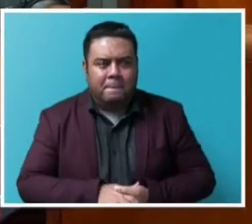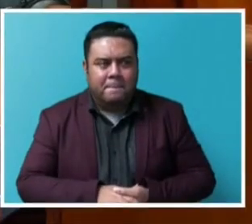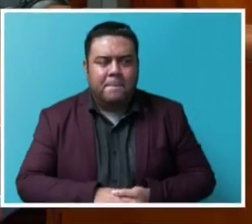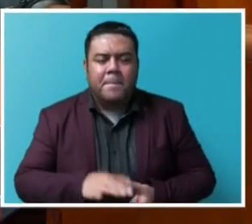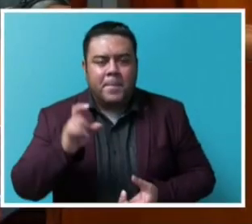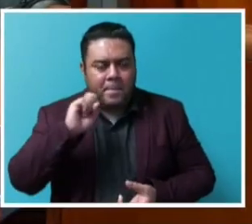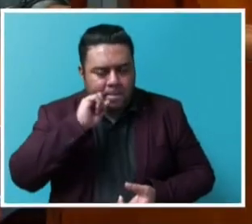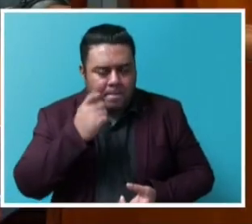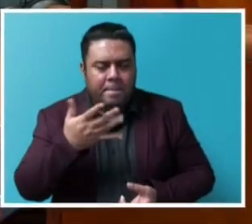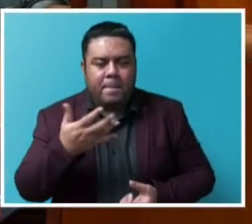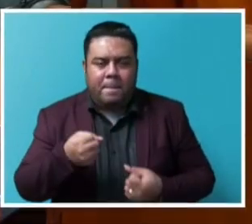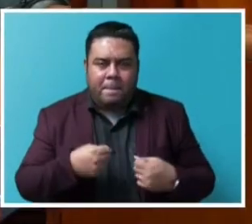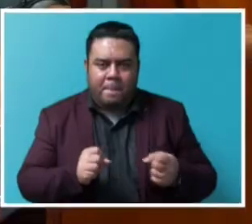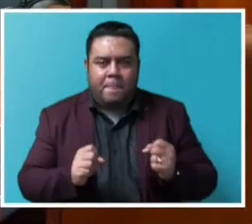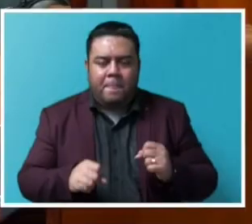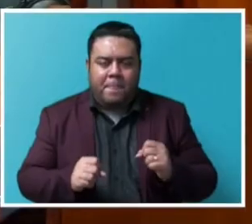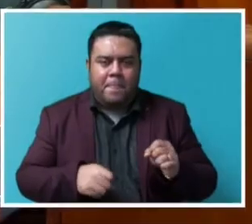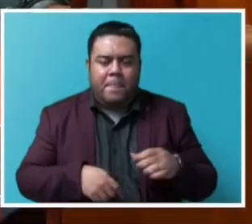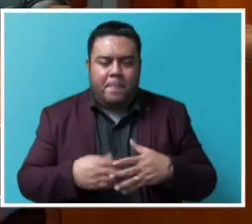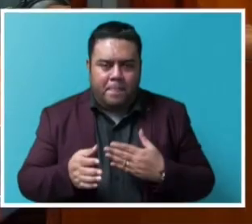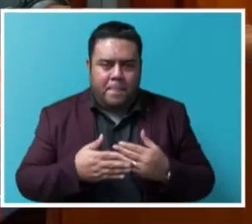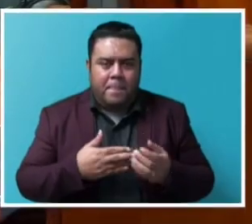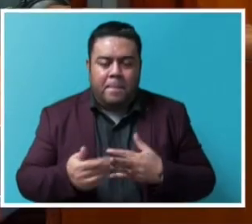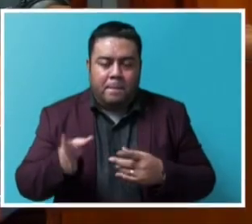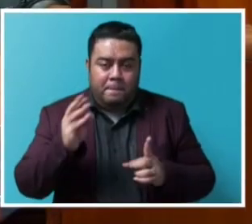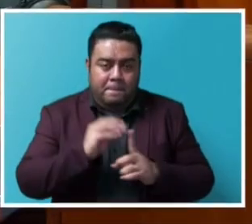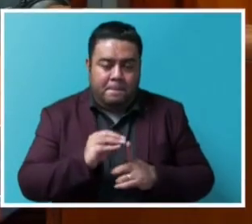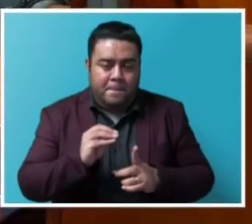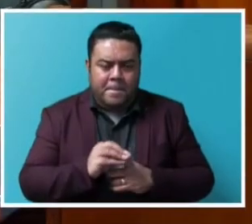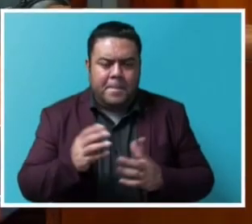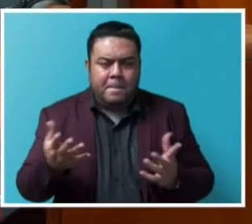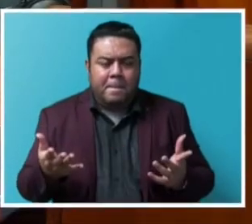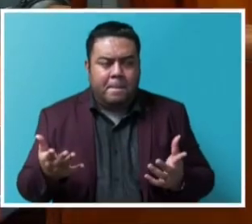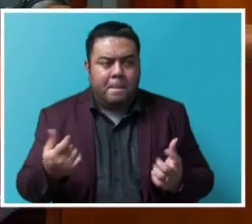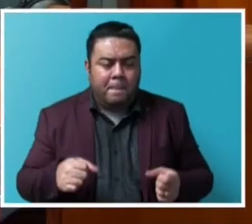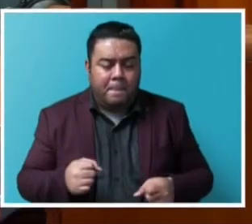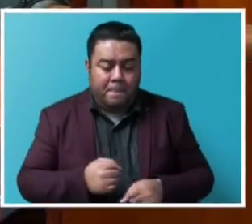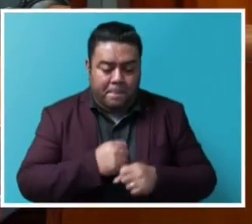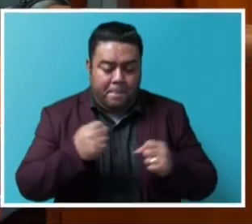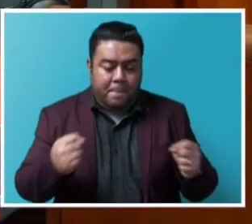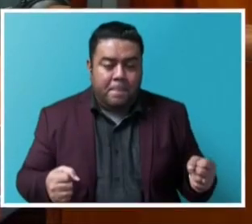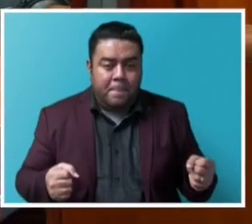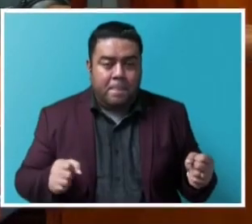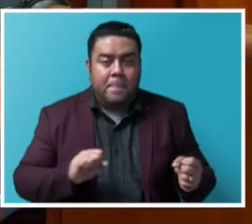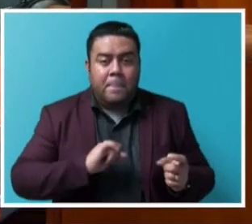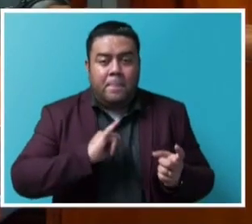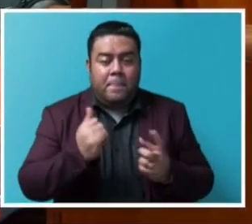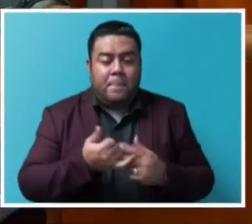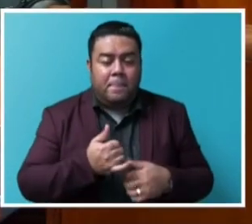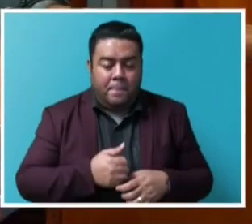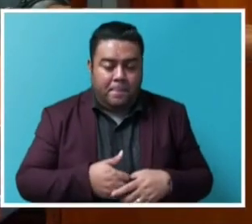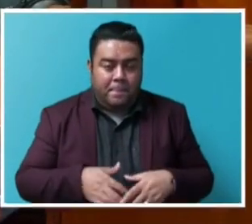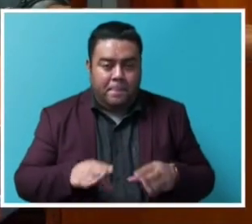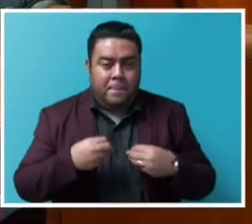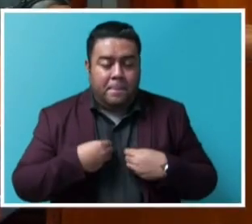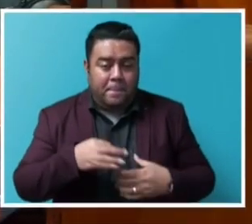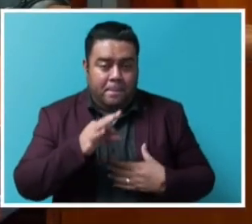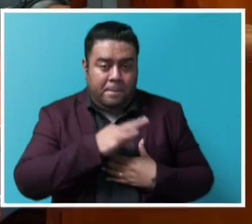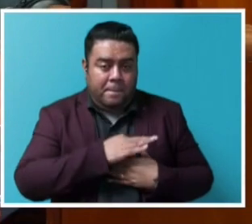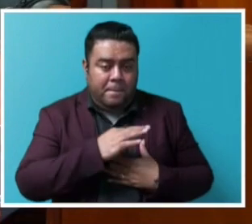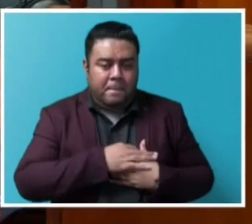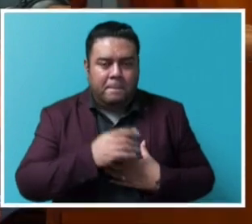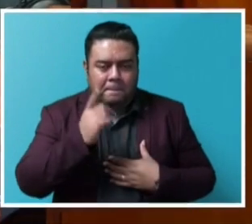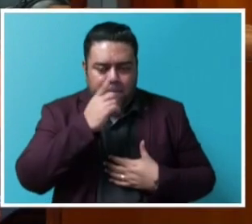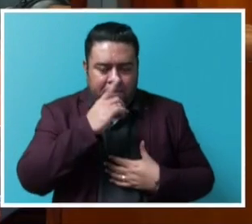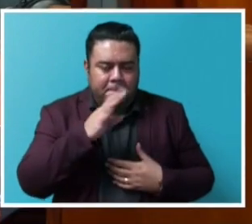be strategically managed with the objective of strengthening societal gains and benefits to the